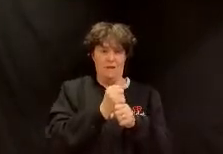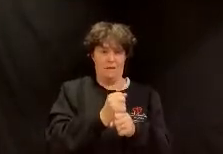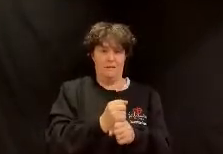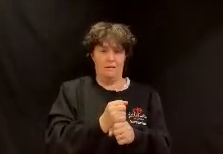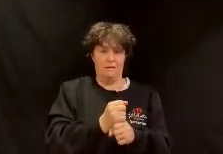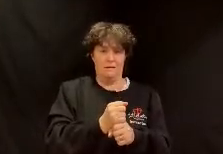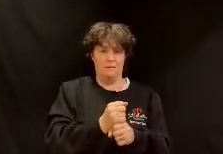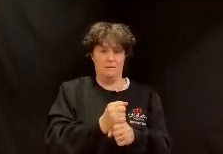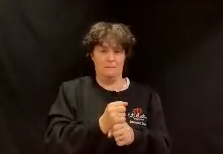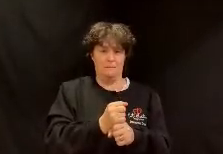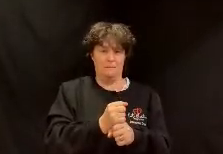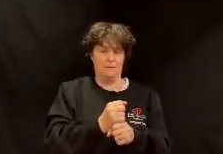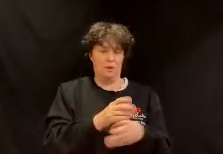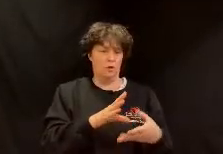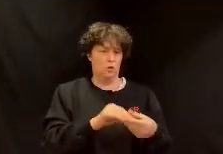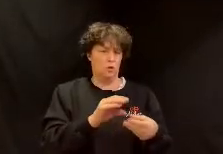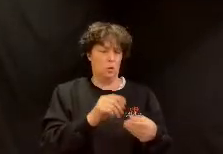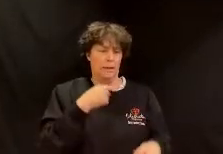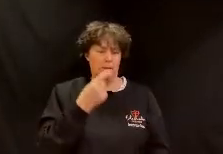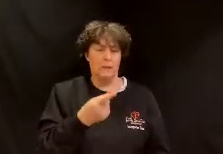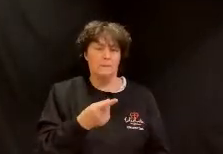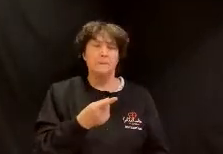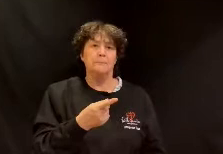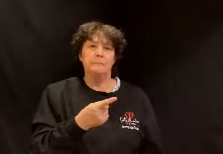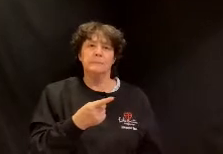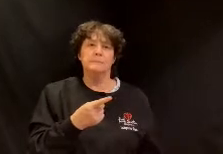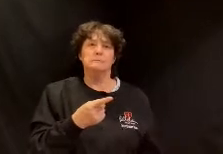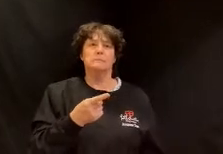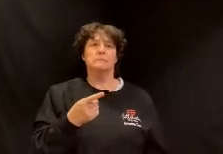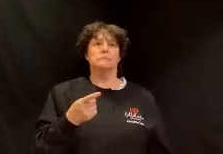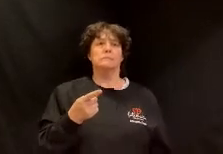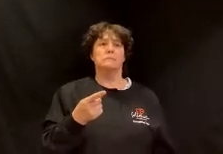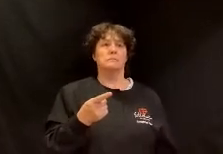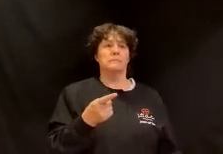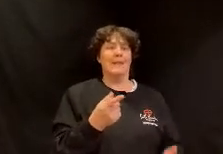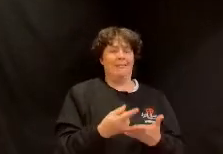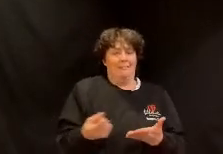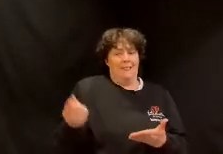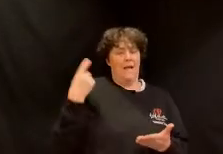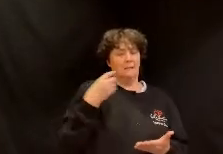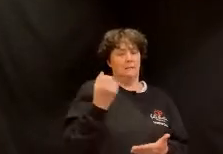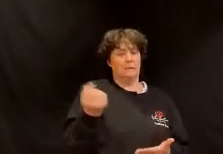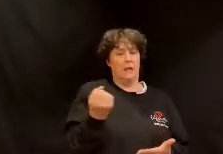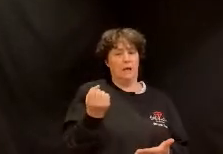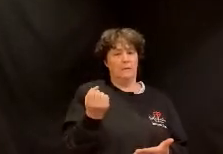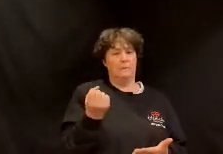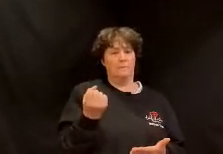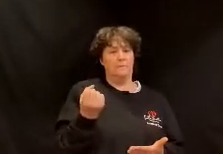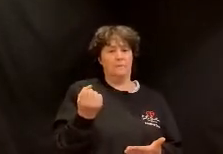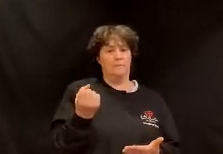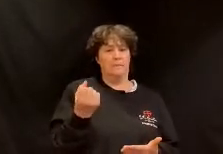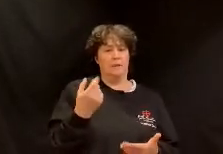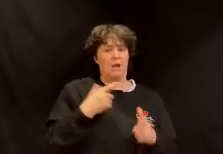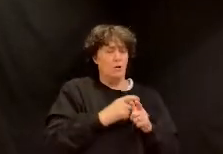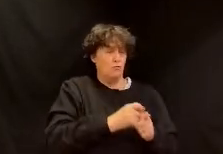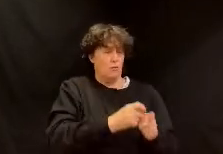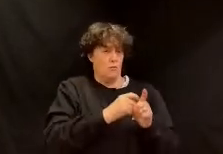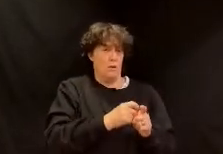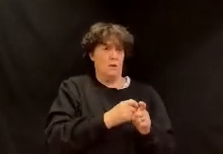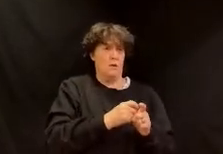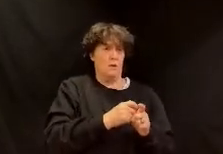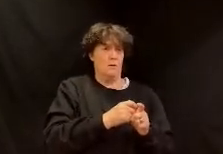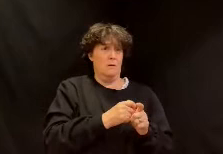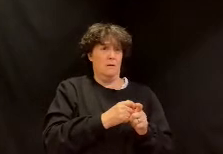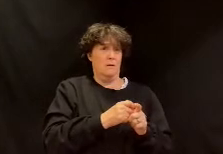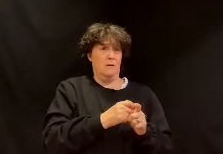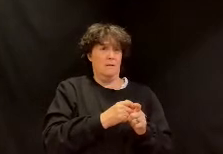Let me tell you a story. This was last Saturday. I ran officially a half marathon.